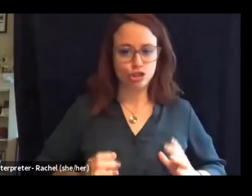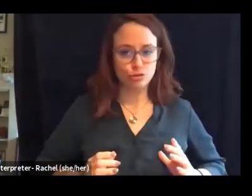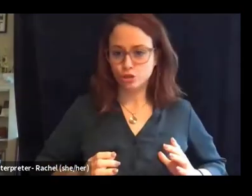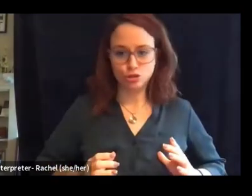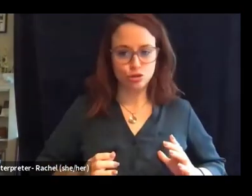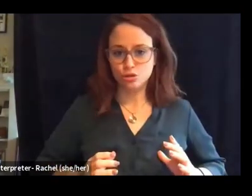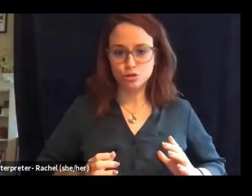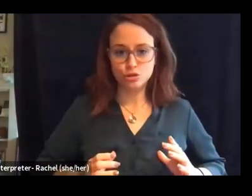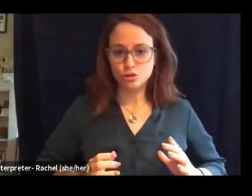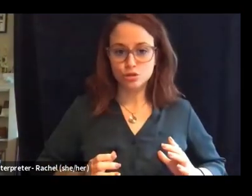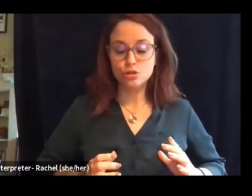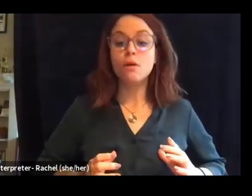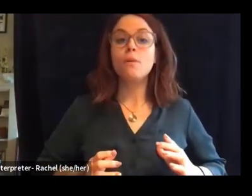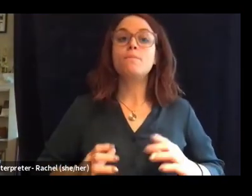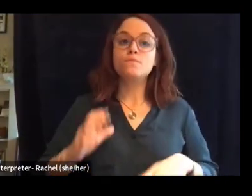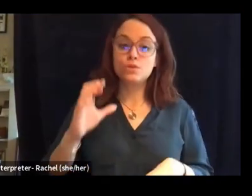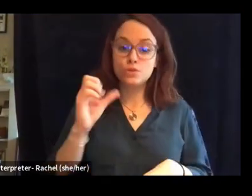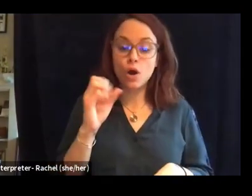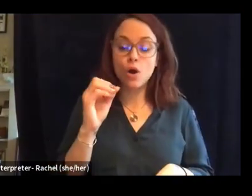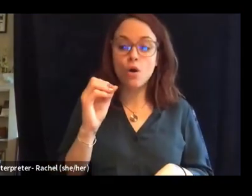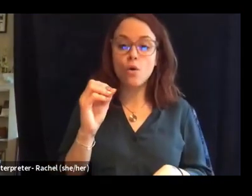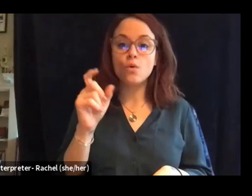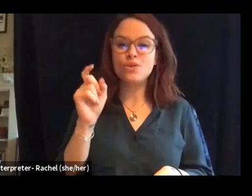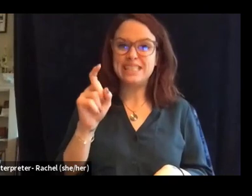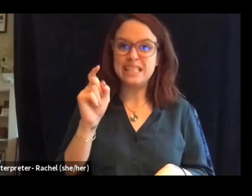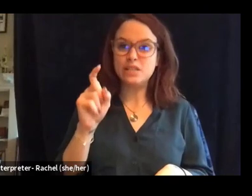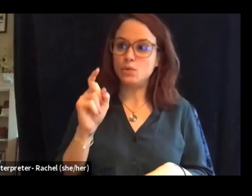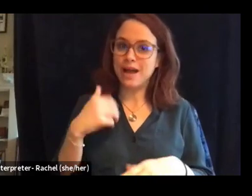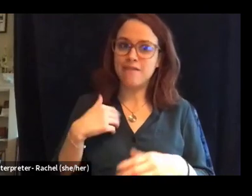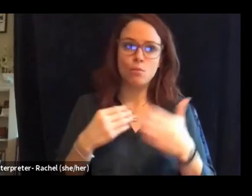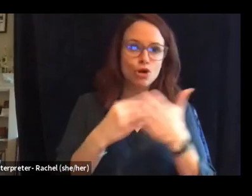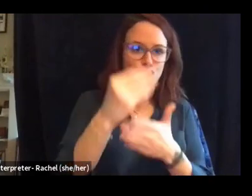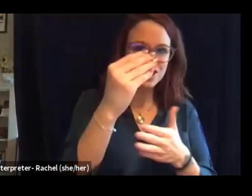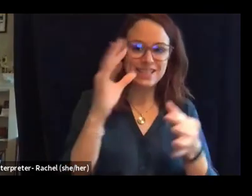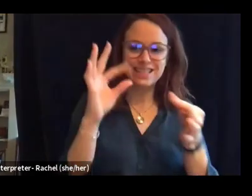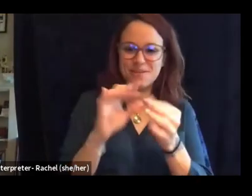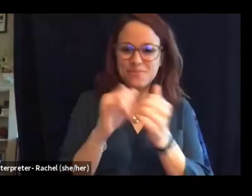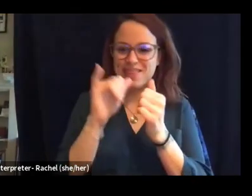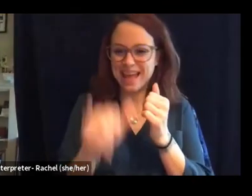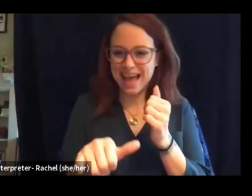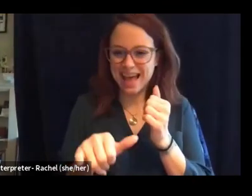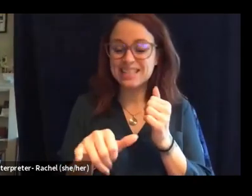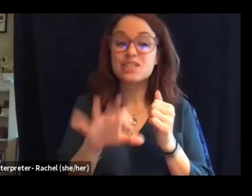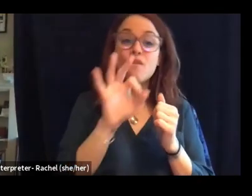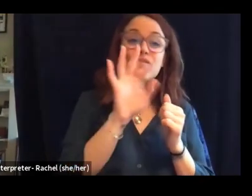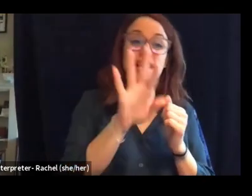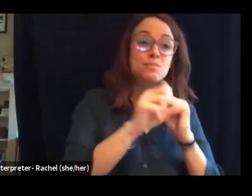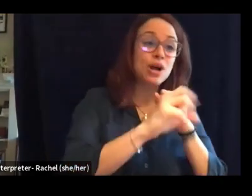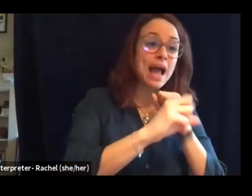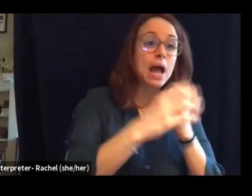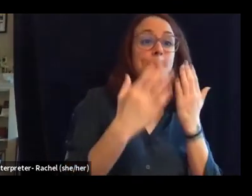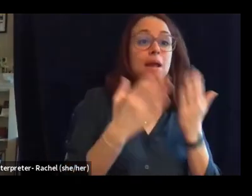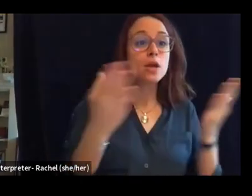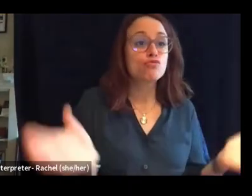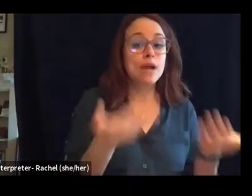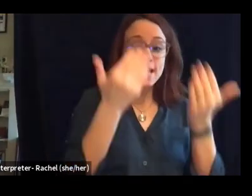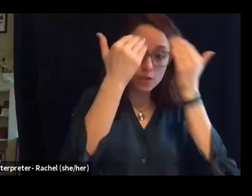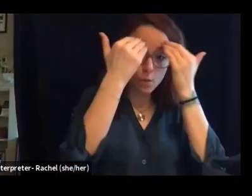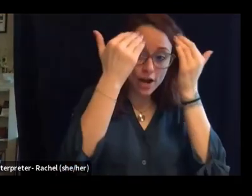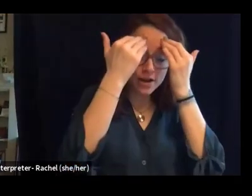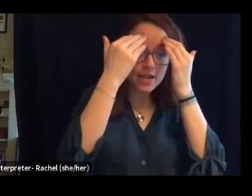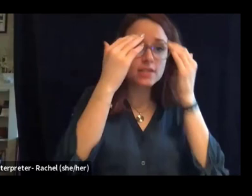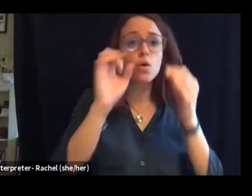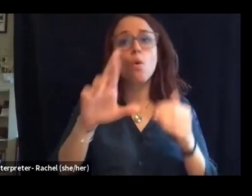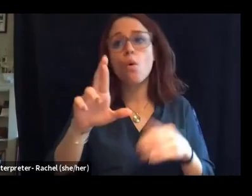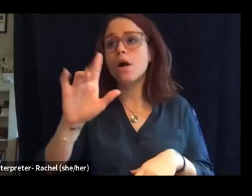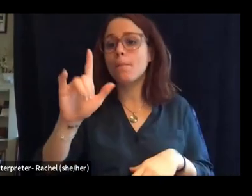will lead to a purchase, right? Or a Facebook ad may just generate some awareness, or a billboard may just generate